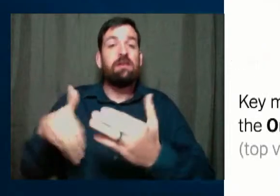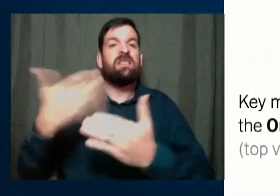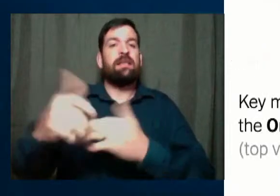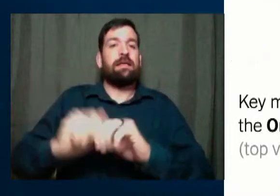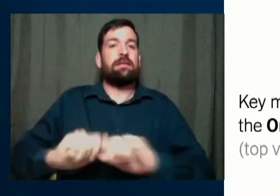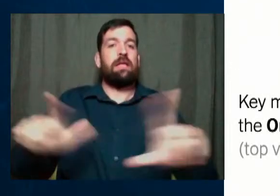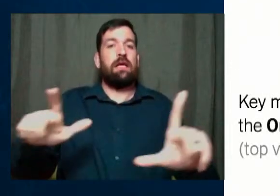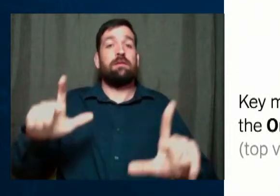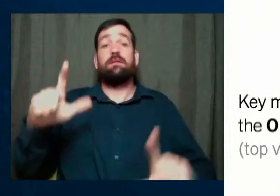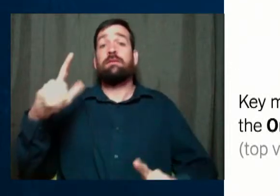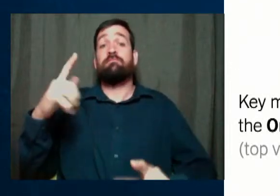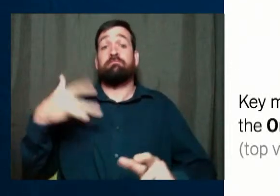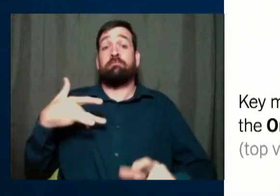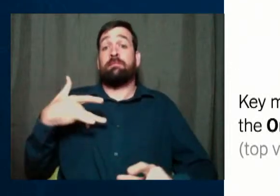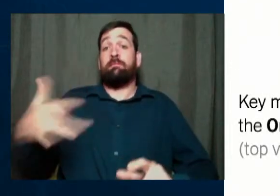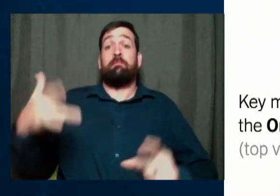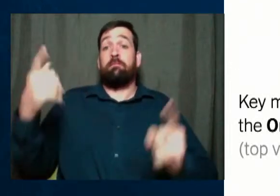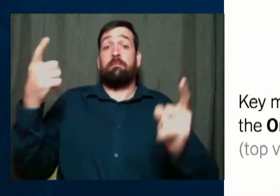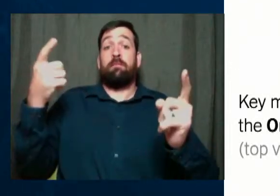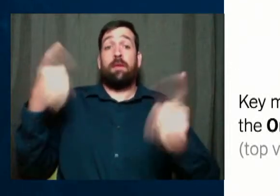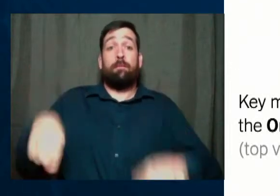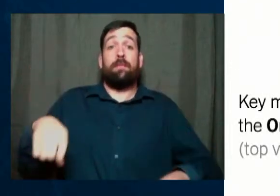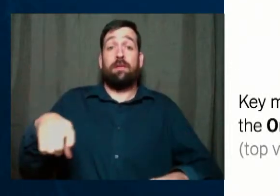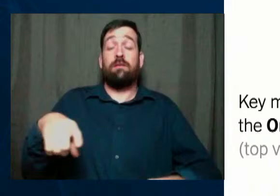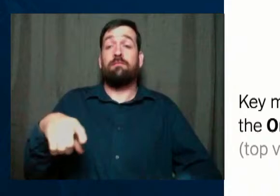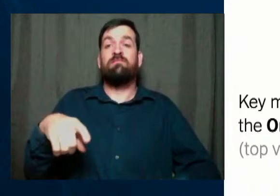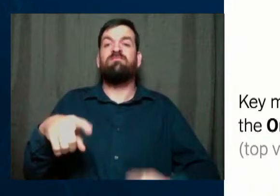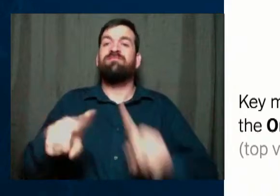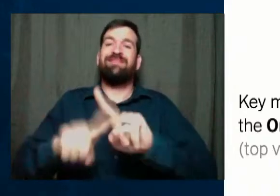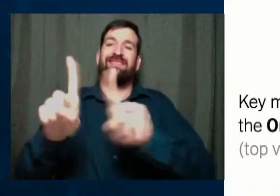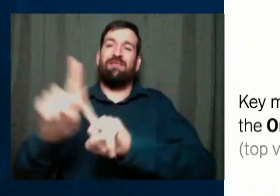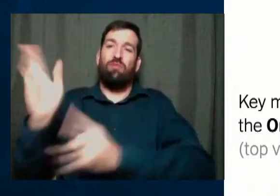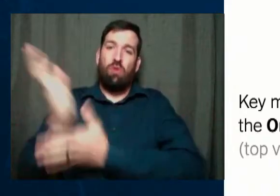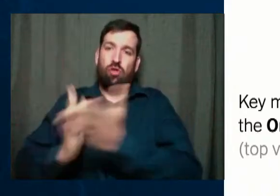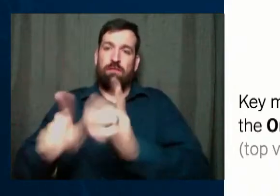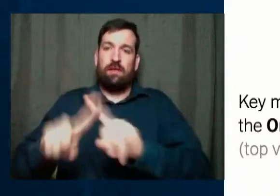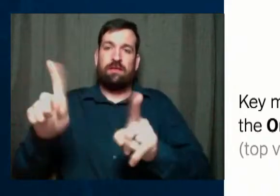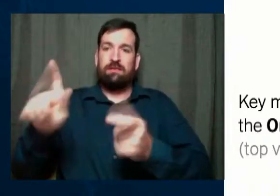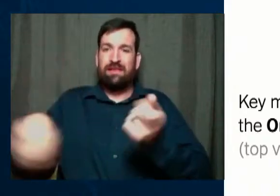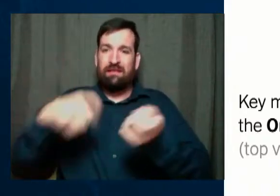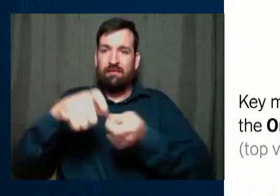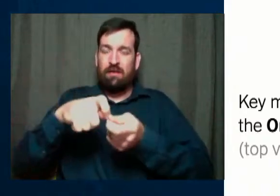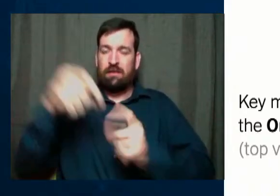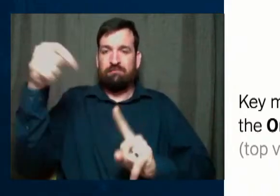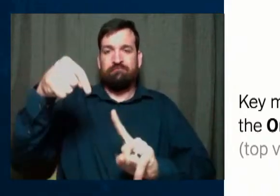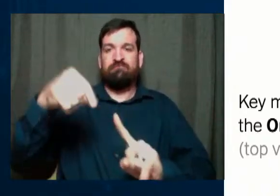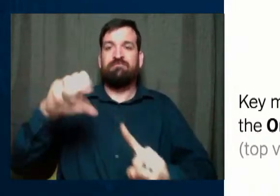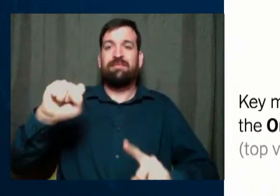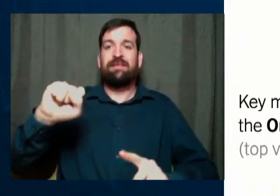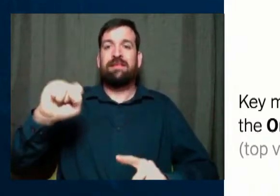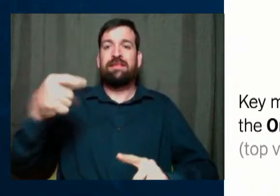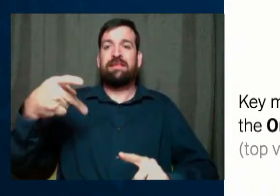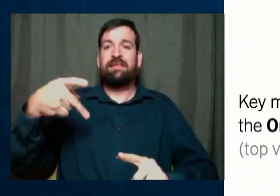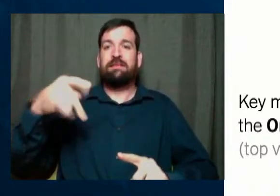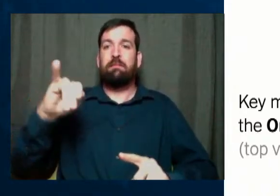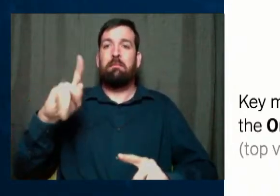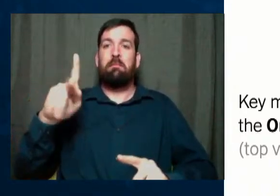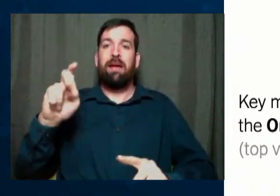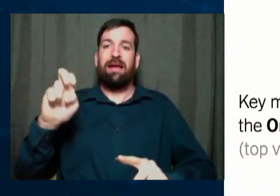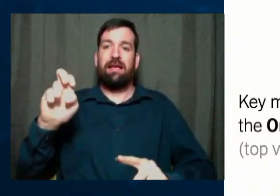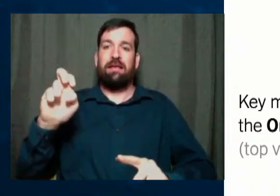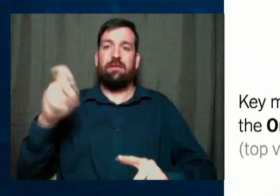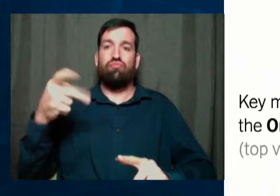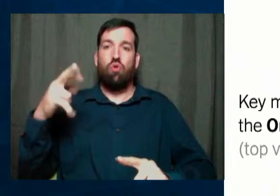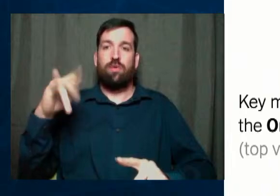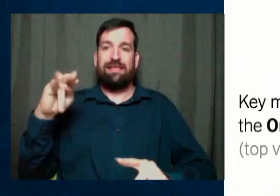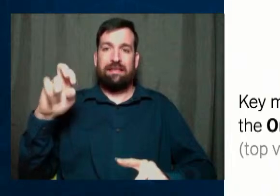typically occur in different parts of it, but especially what concerns us is the spike mutation, or the spike protein. So the spike protein, you can see